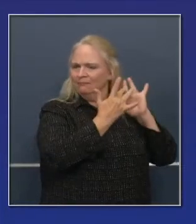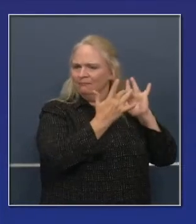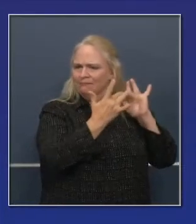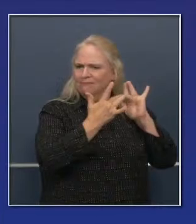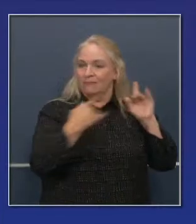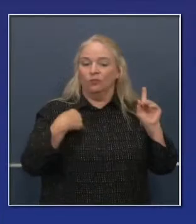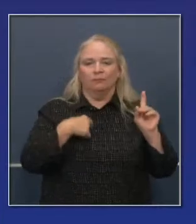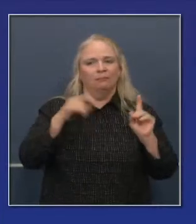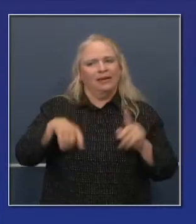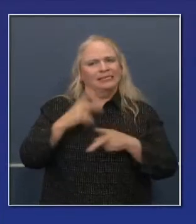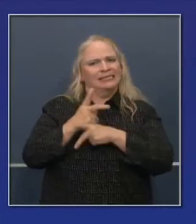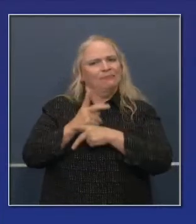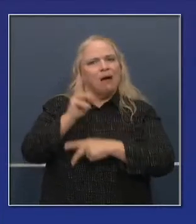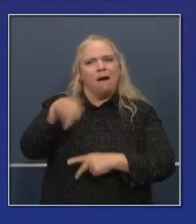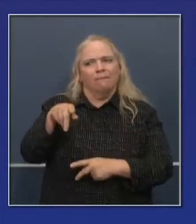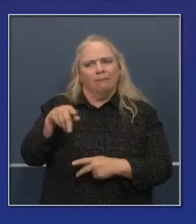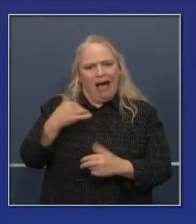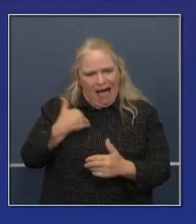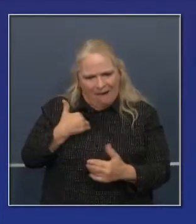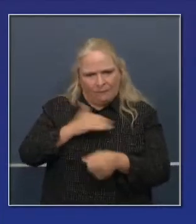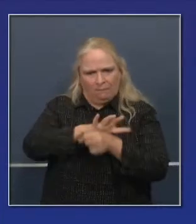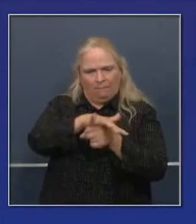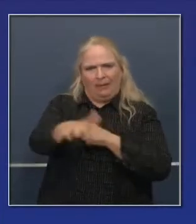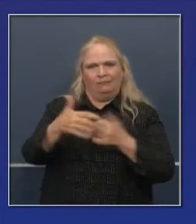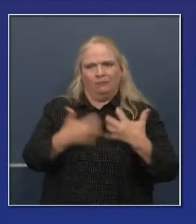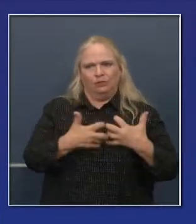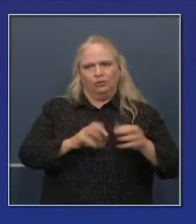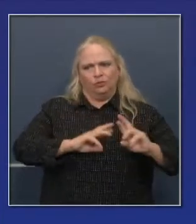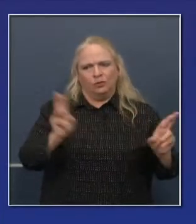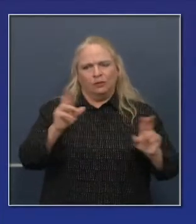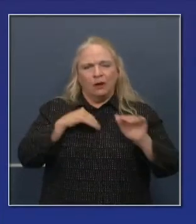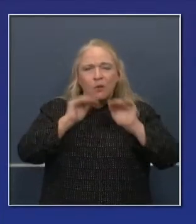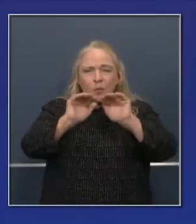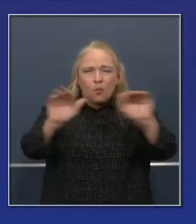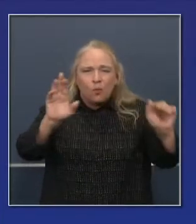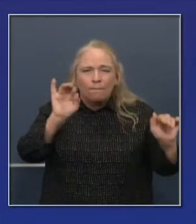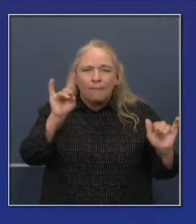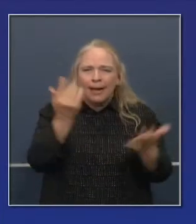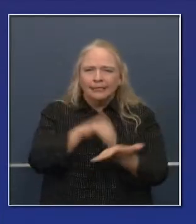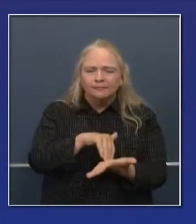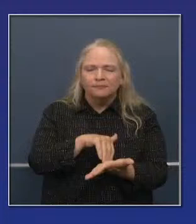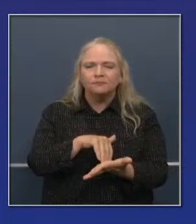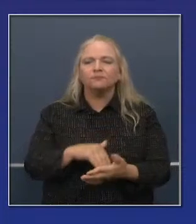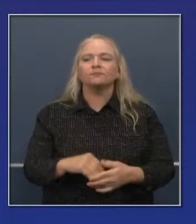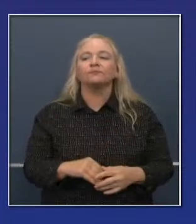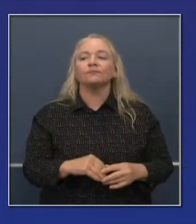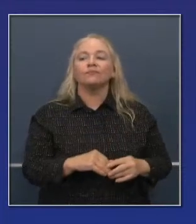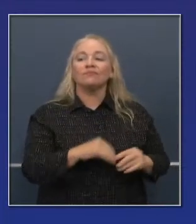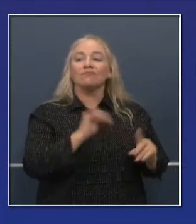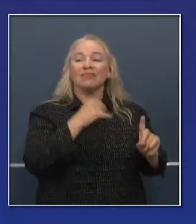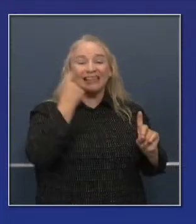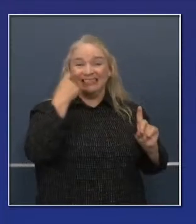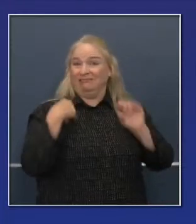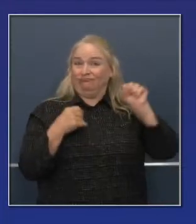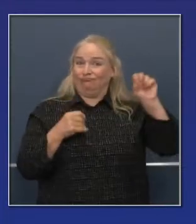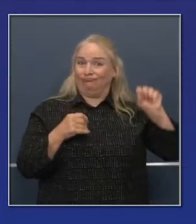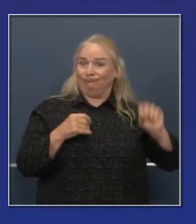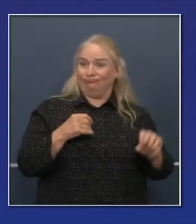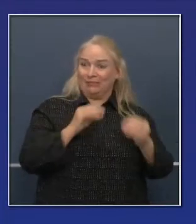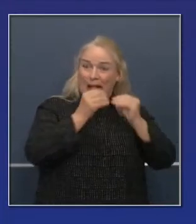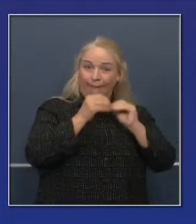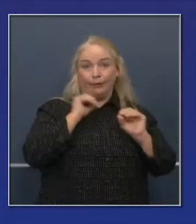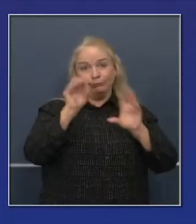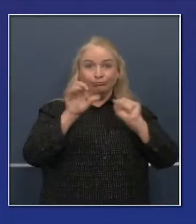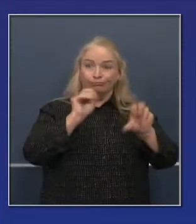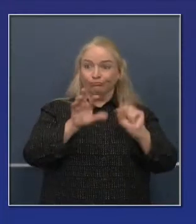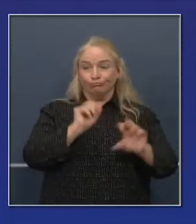as I remind you consistently, and I'll do it again today, that the numbers we present you are in the aggregate. They're